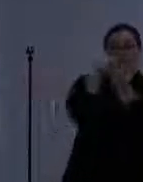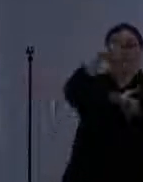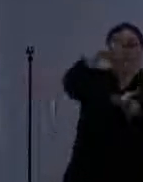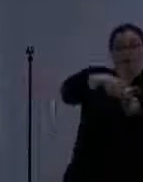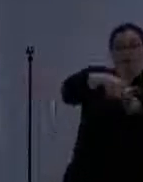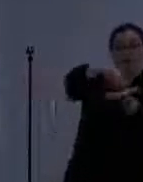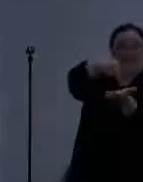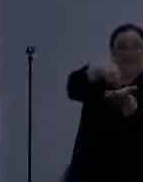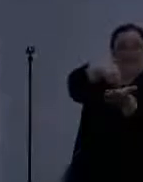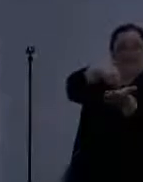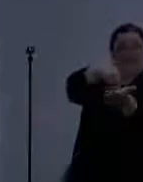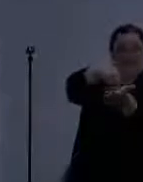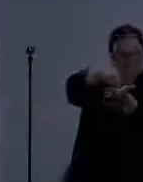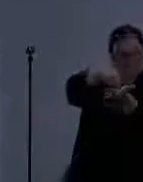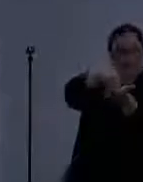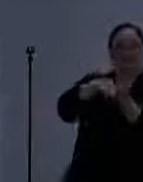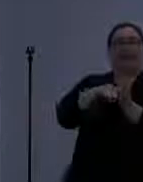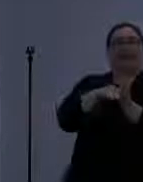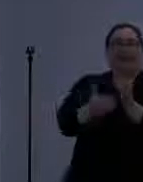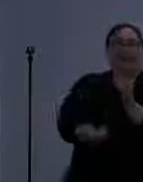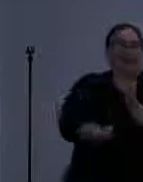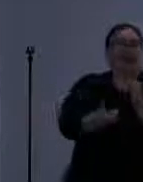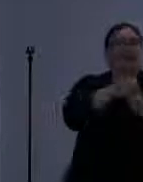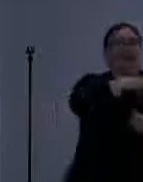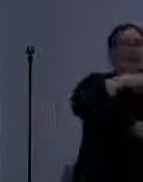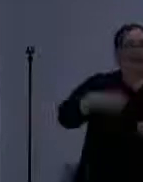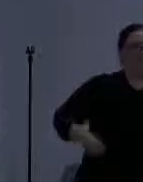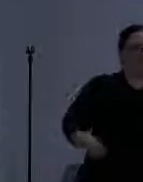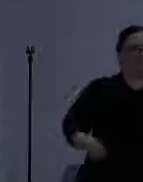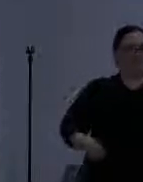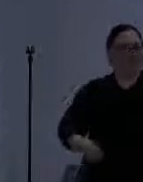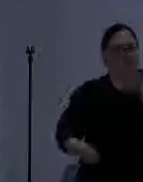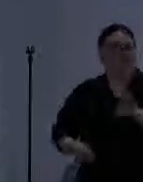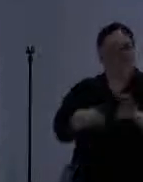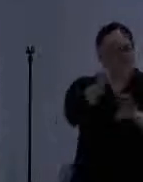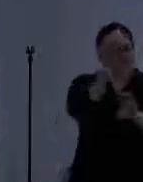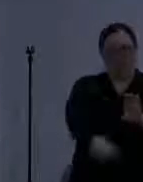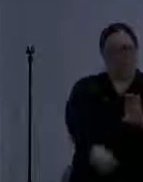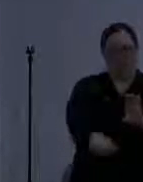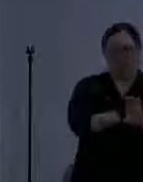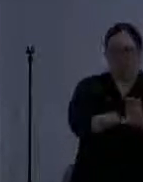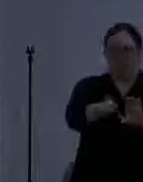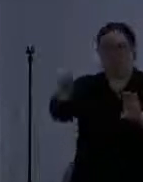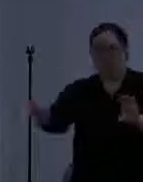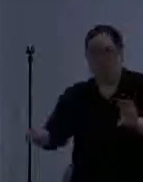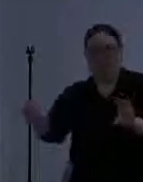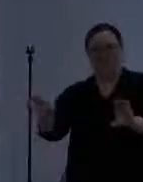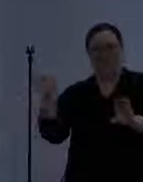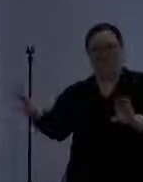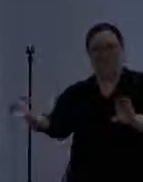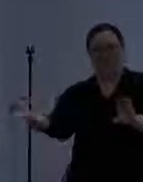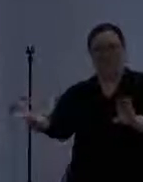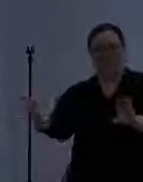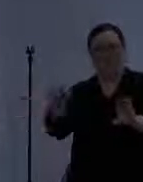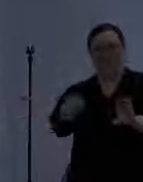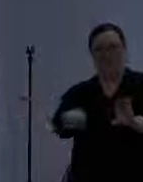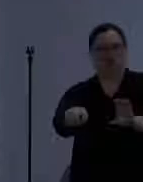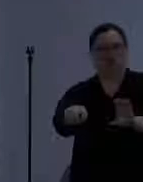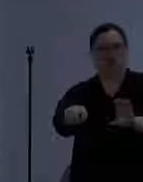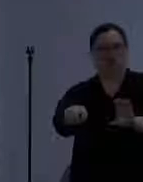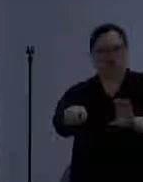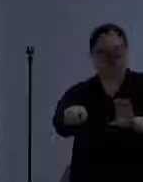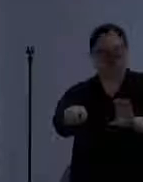directly. So it was the state government that would then monitor the quality of providers through